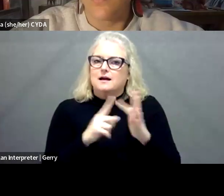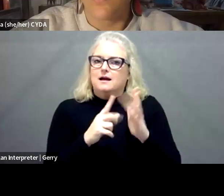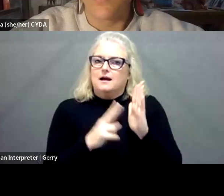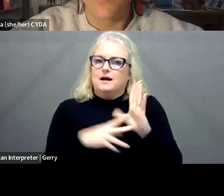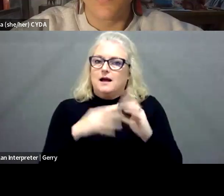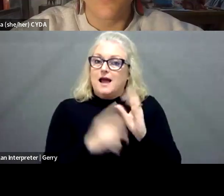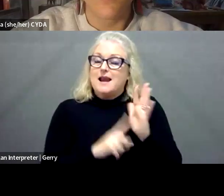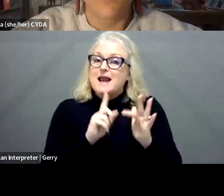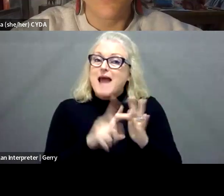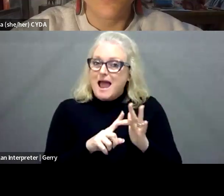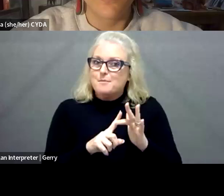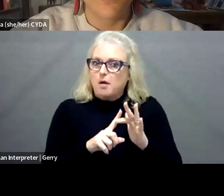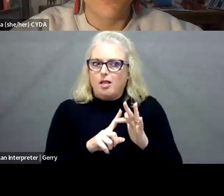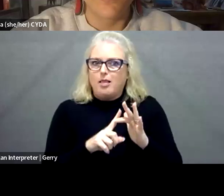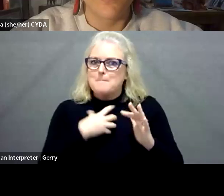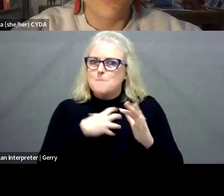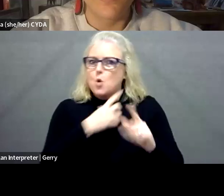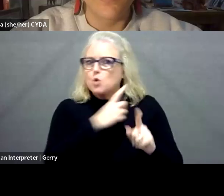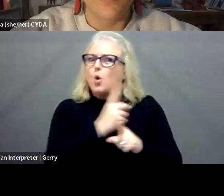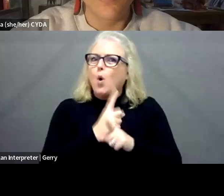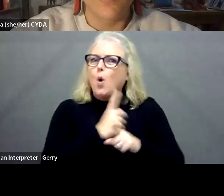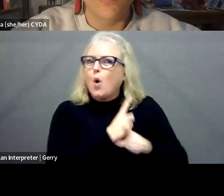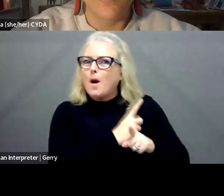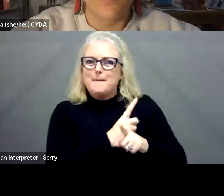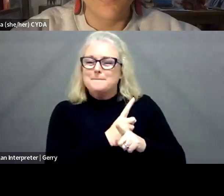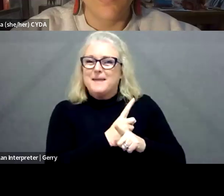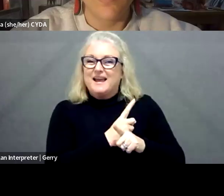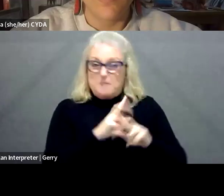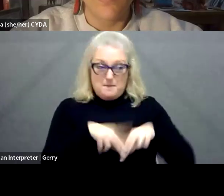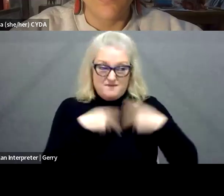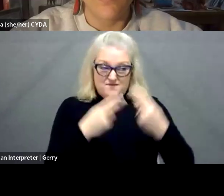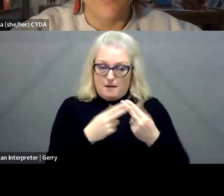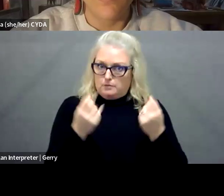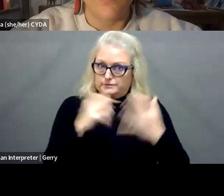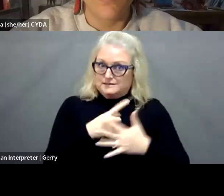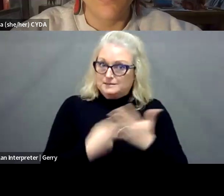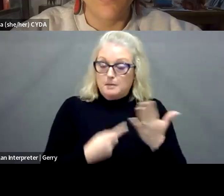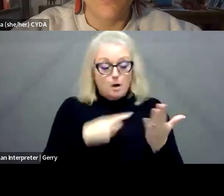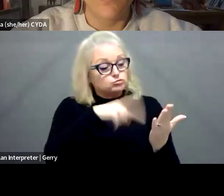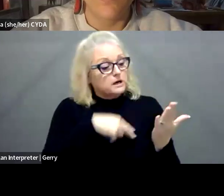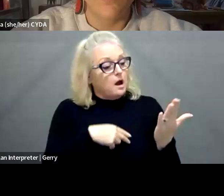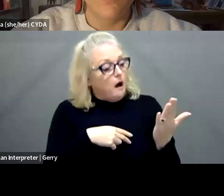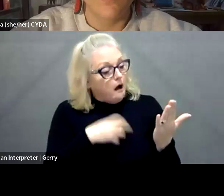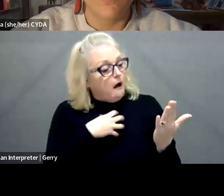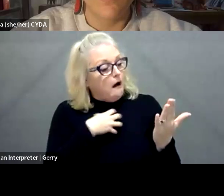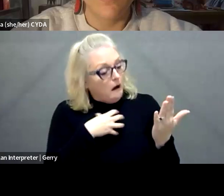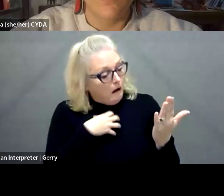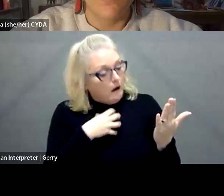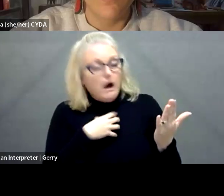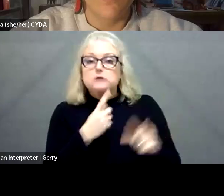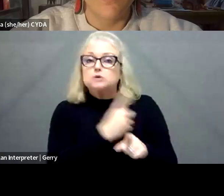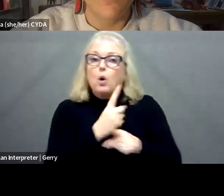to start in the home for families that don't have disability. But I think it's also important just to have